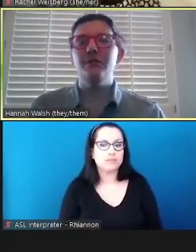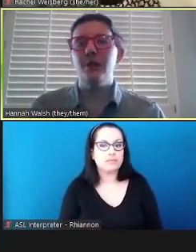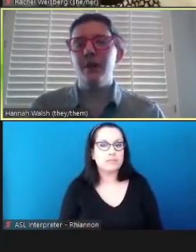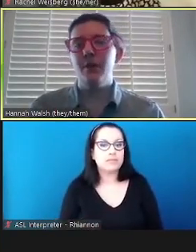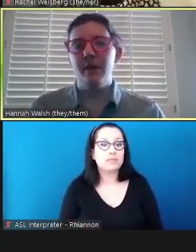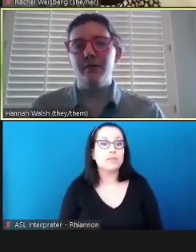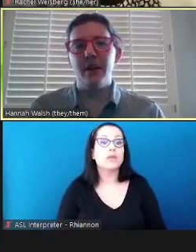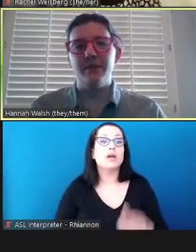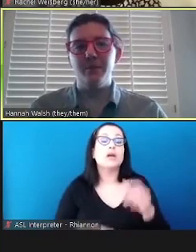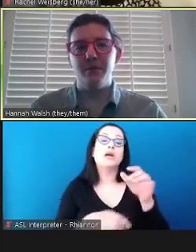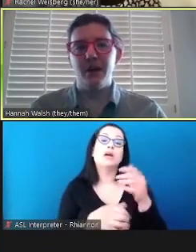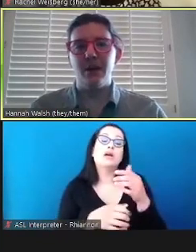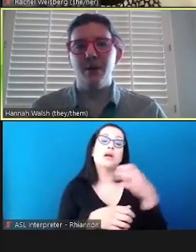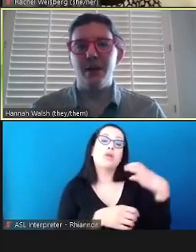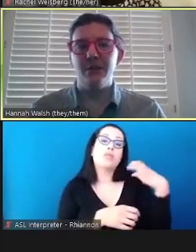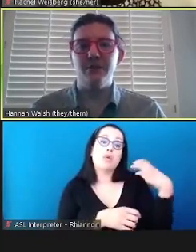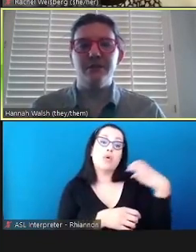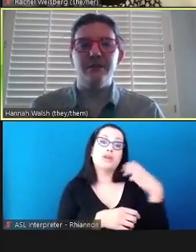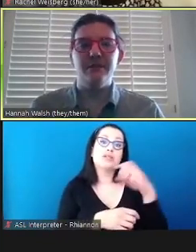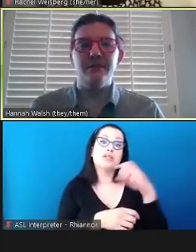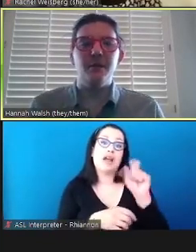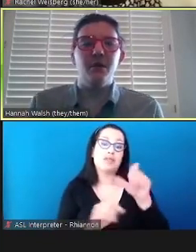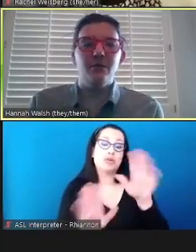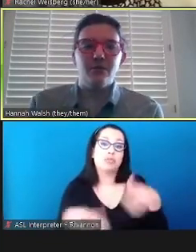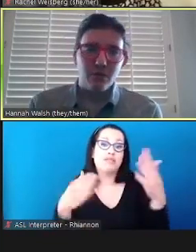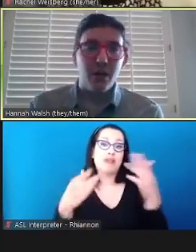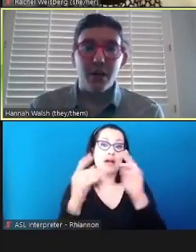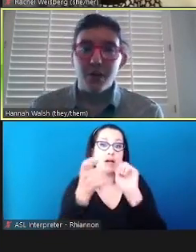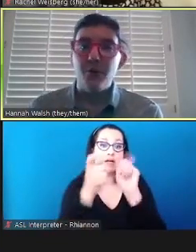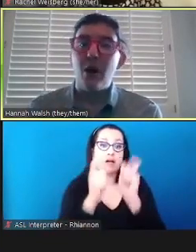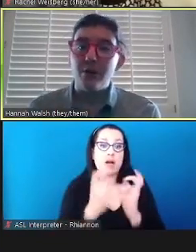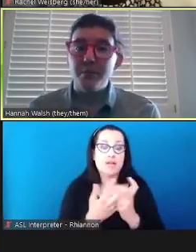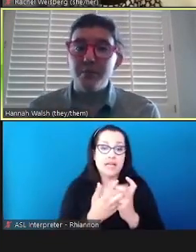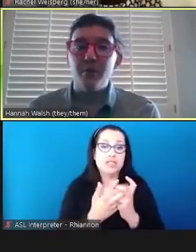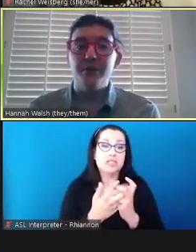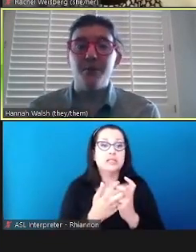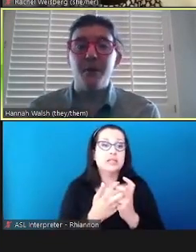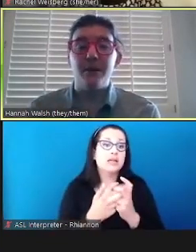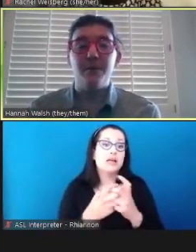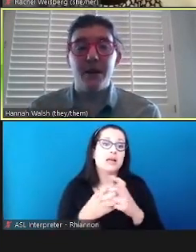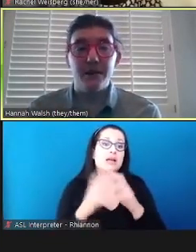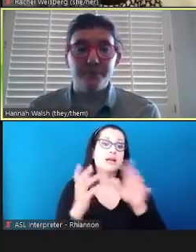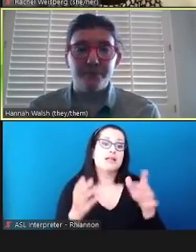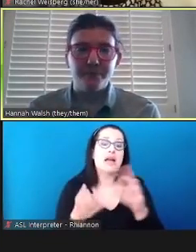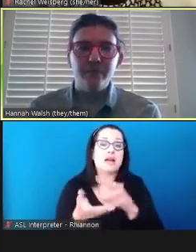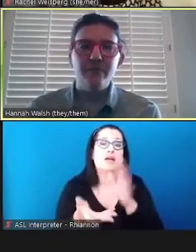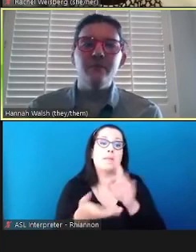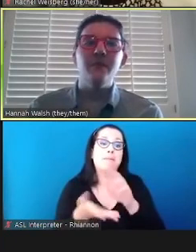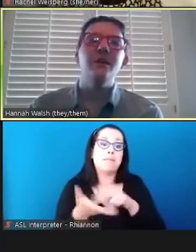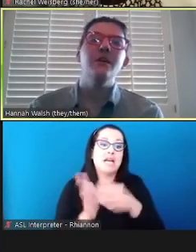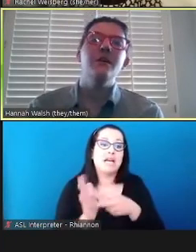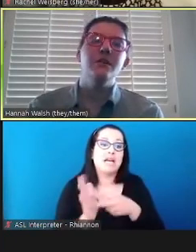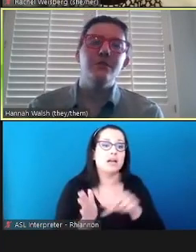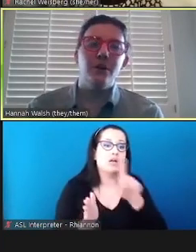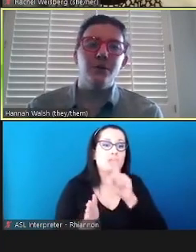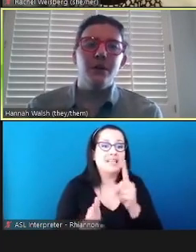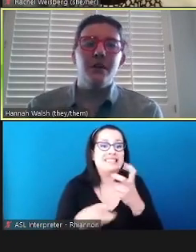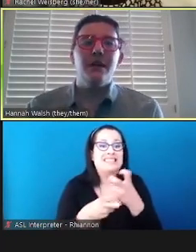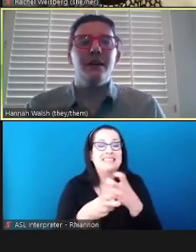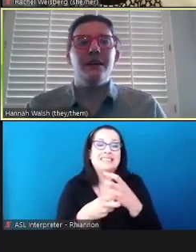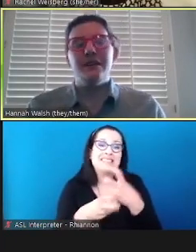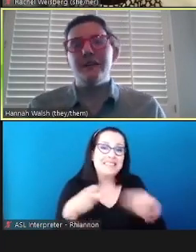Employers don't, however, have to provide accommodations that pose an undue hardship or a direct threat.